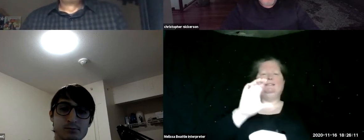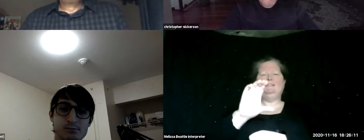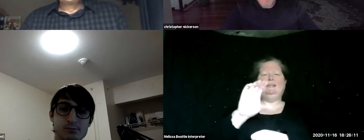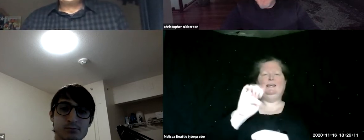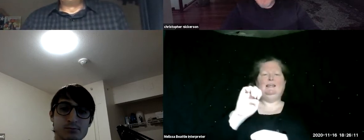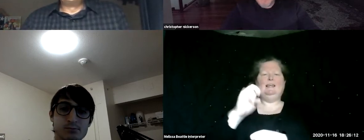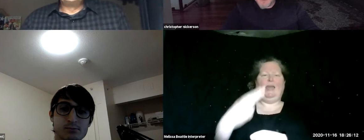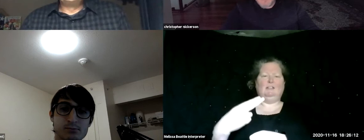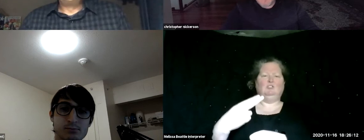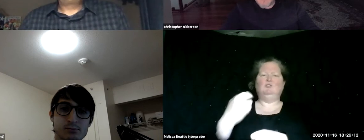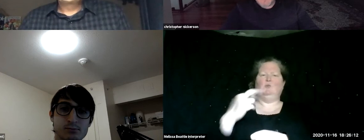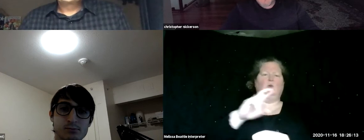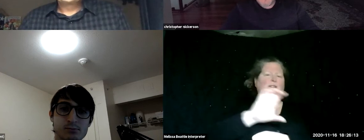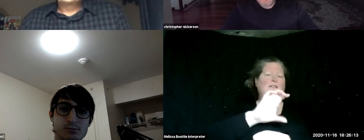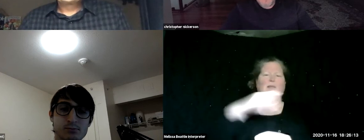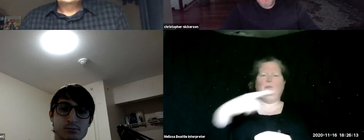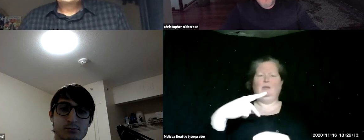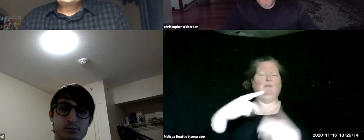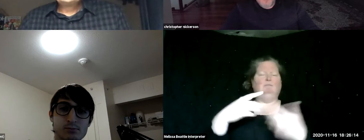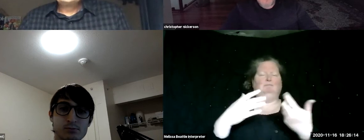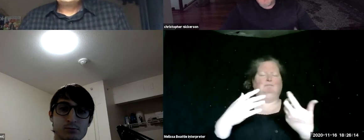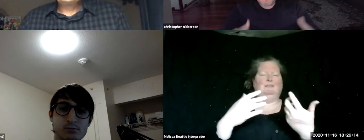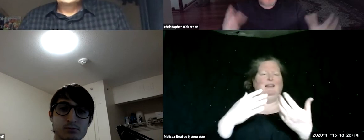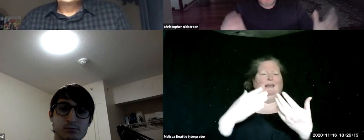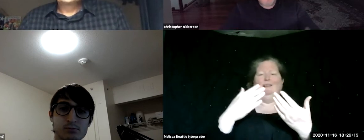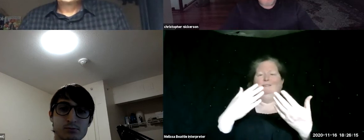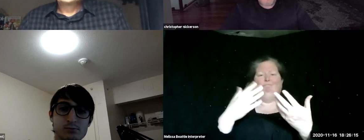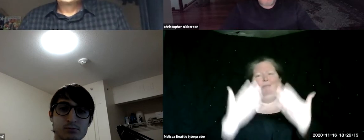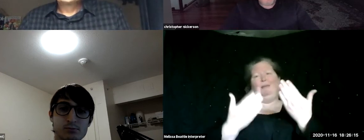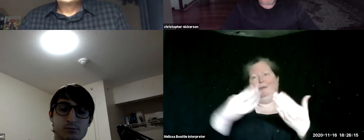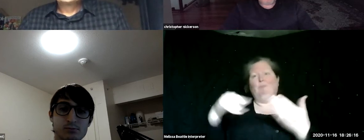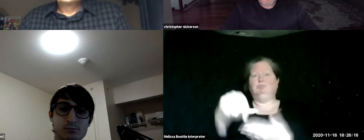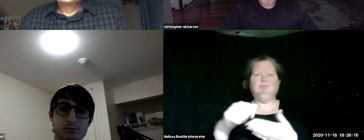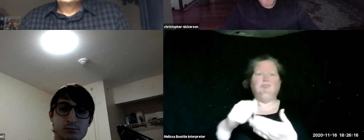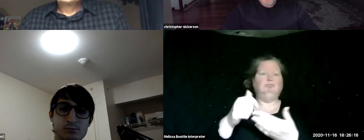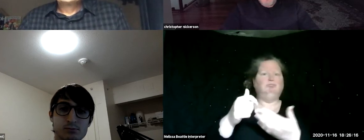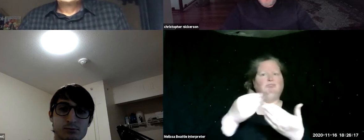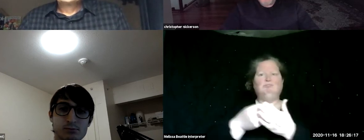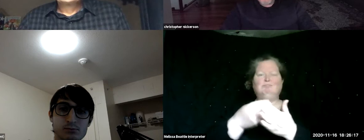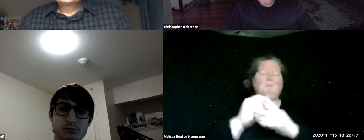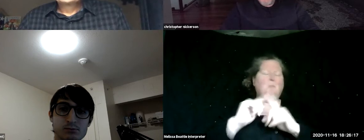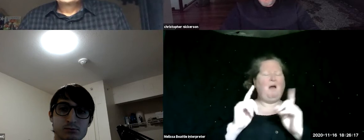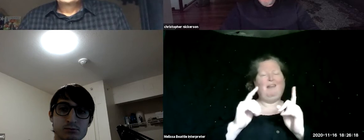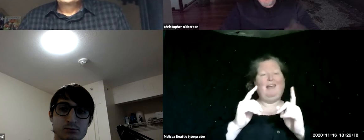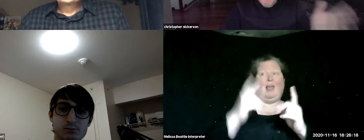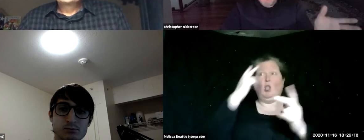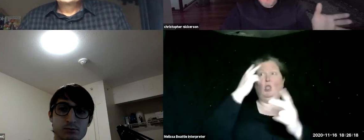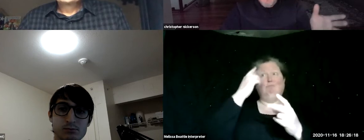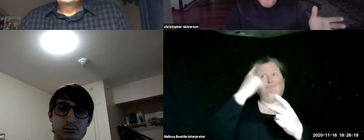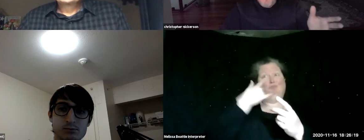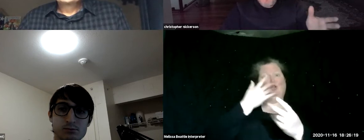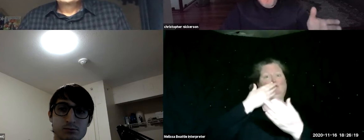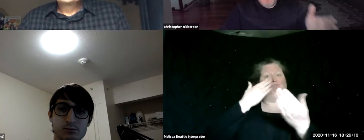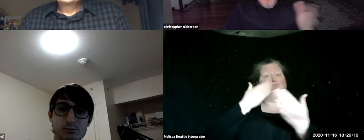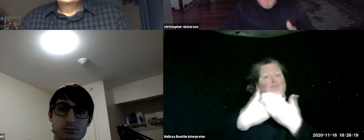You know, you're maybe out a grand or two at the end of the whole process, and you know, it looks great. So that's